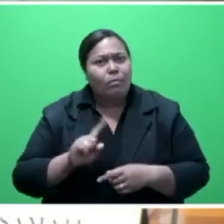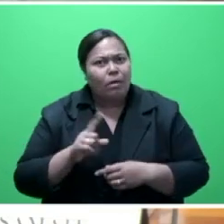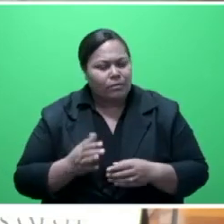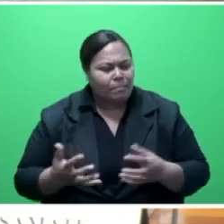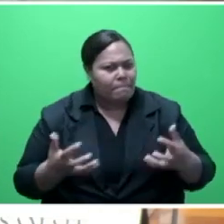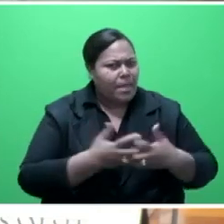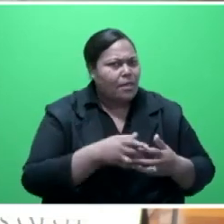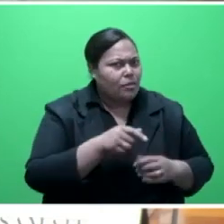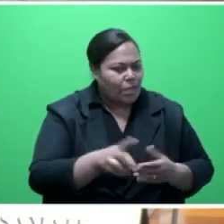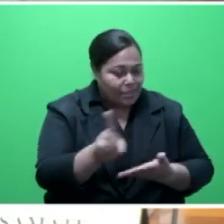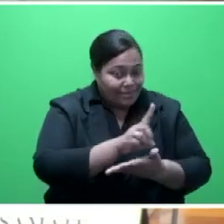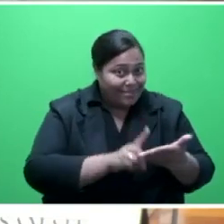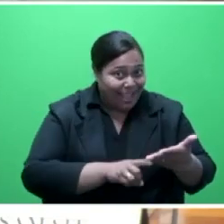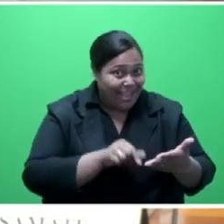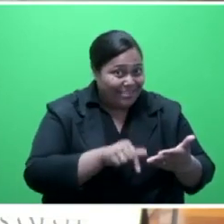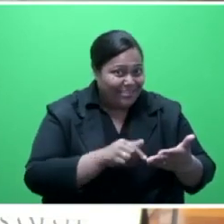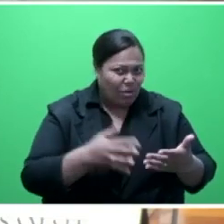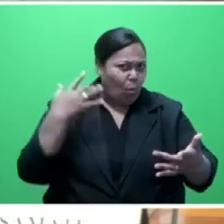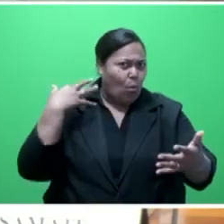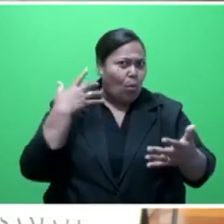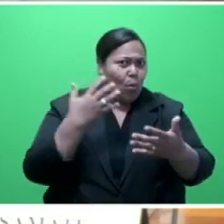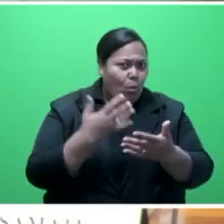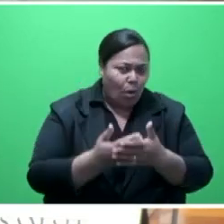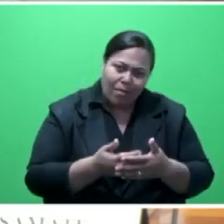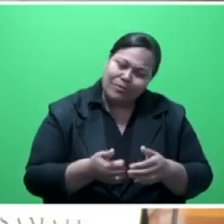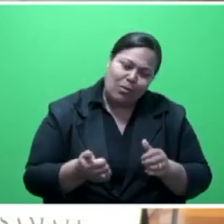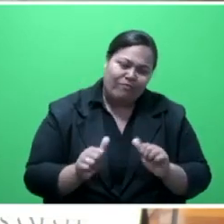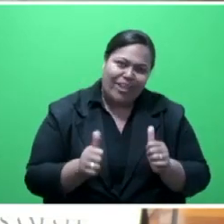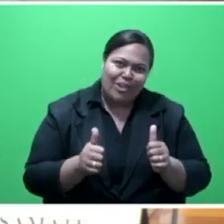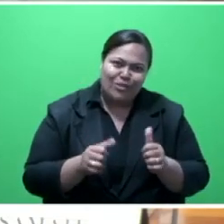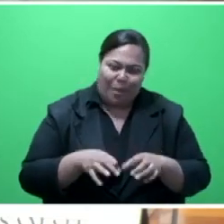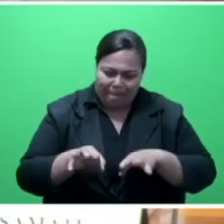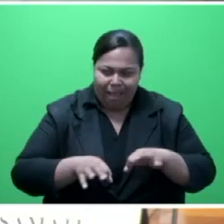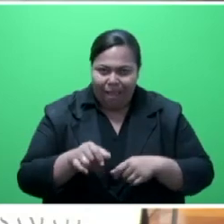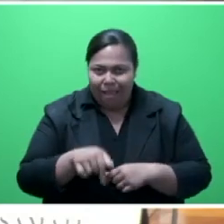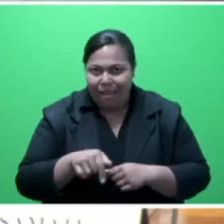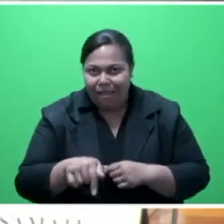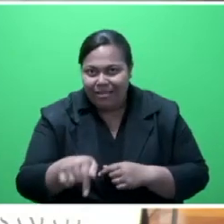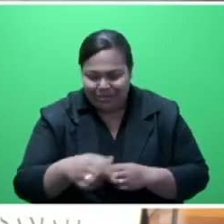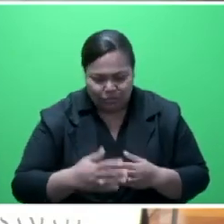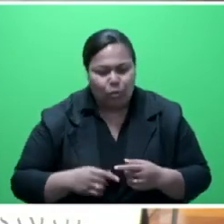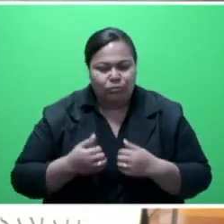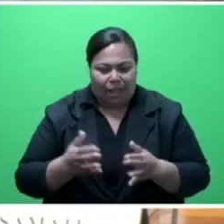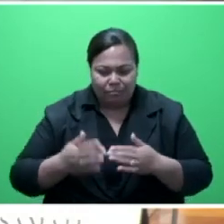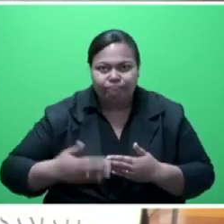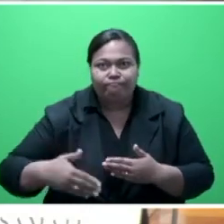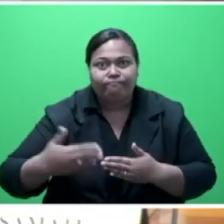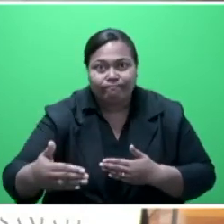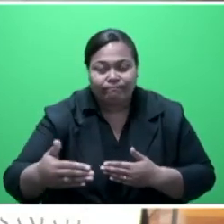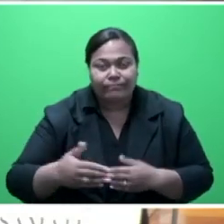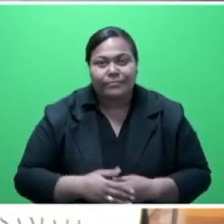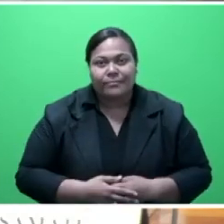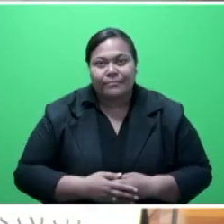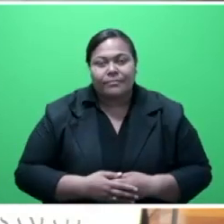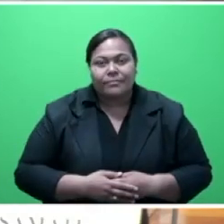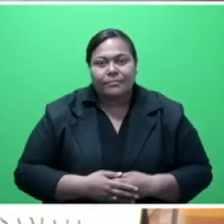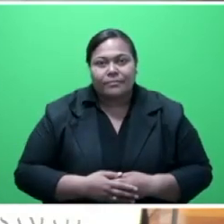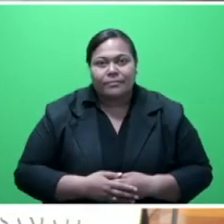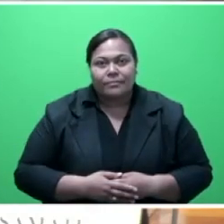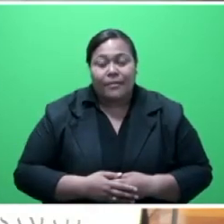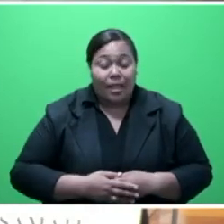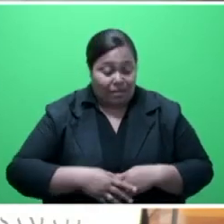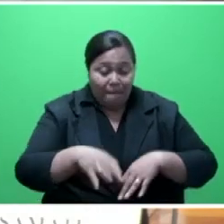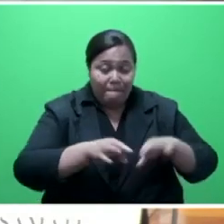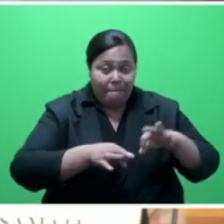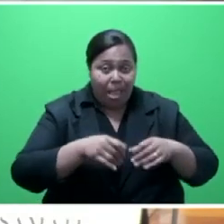the designs, the EIs have all been done, they're all ready to start. Ones where much of, if not all of it, the